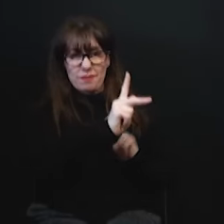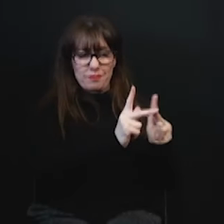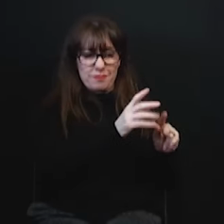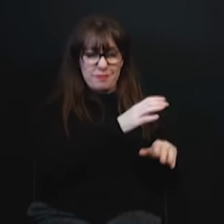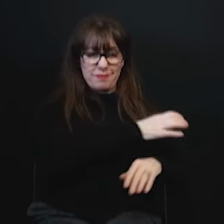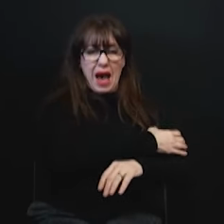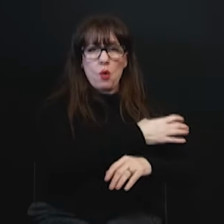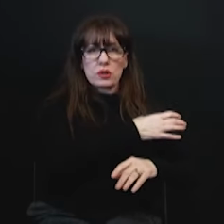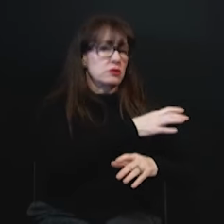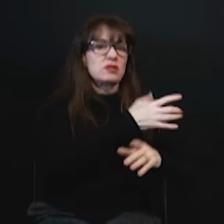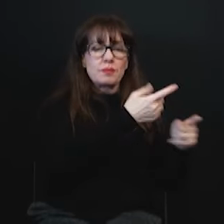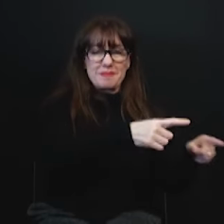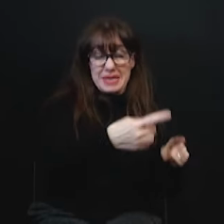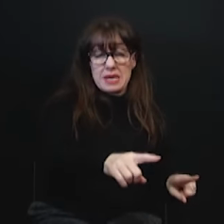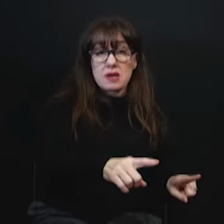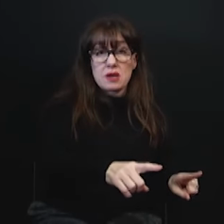be,